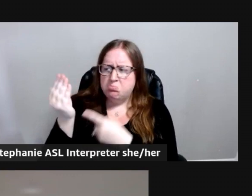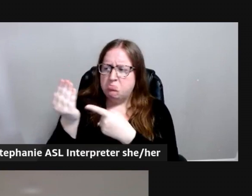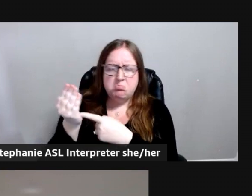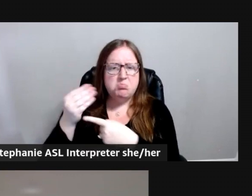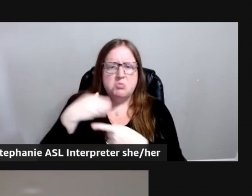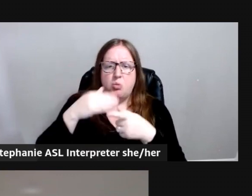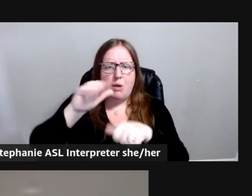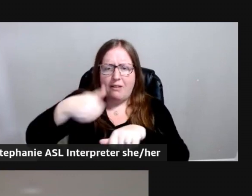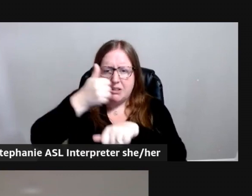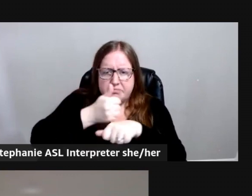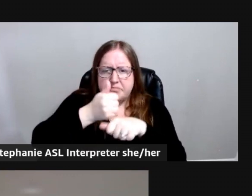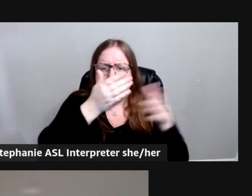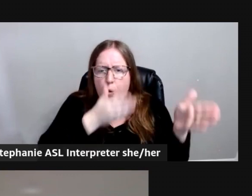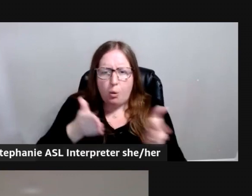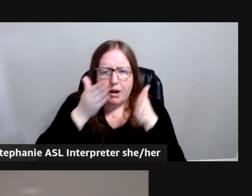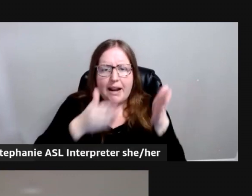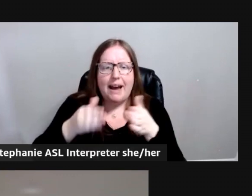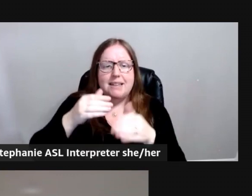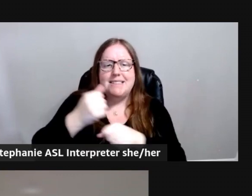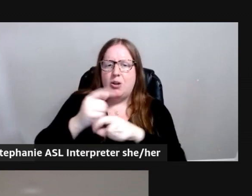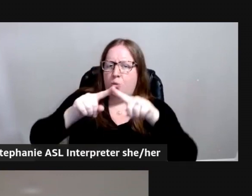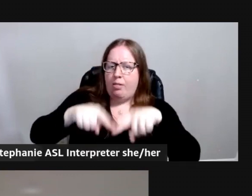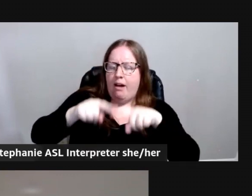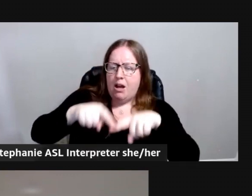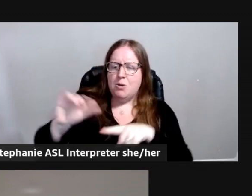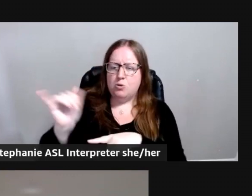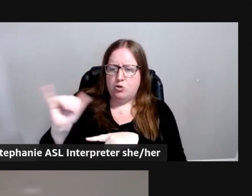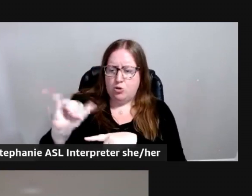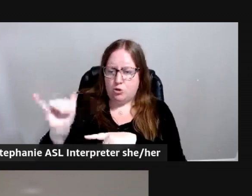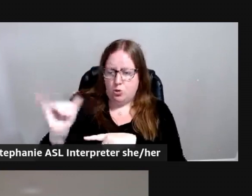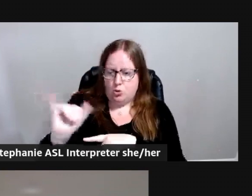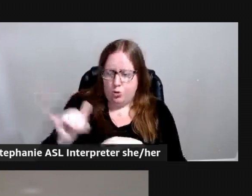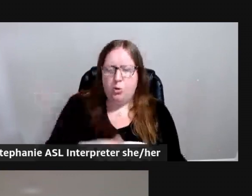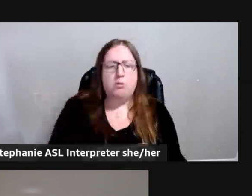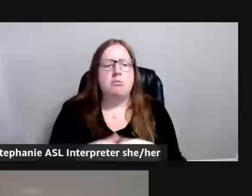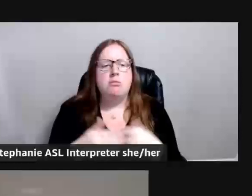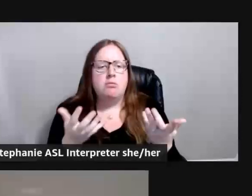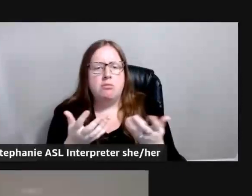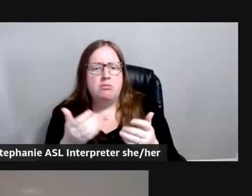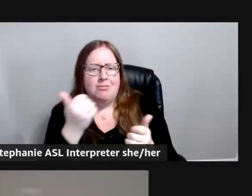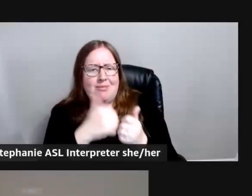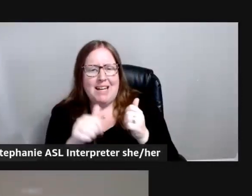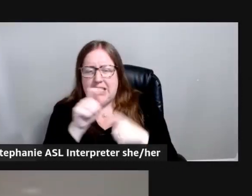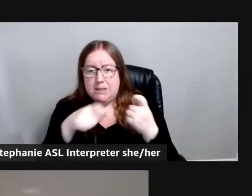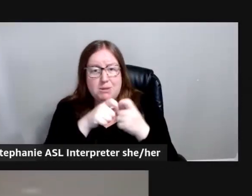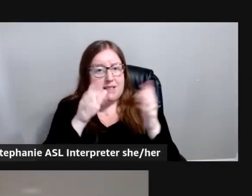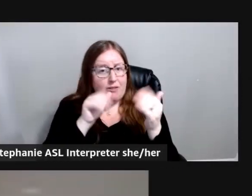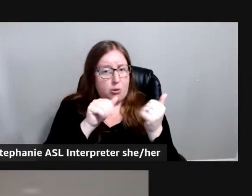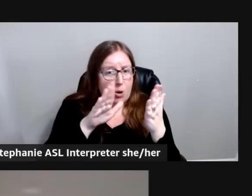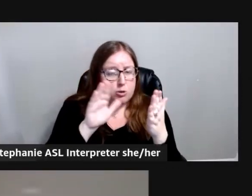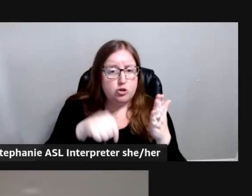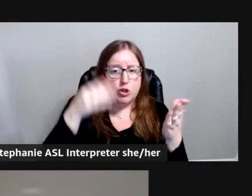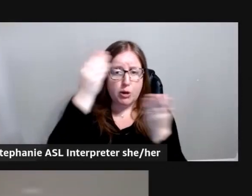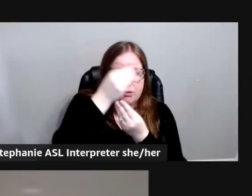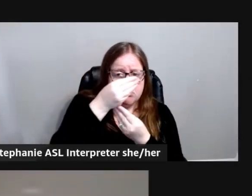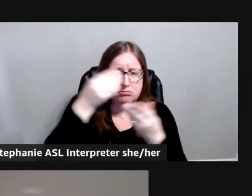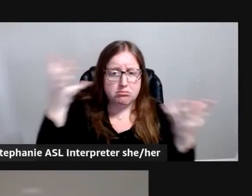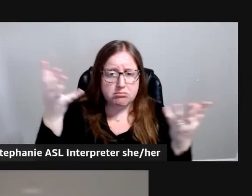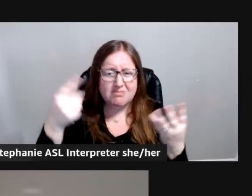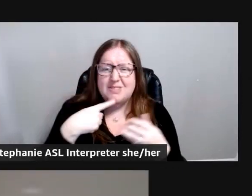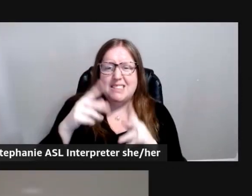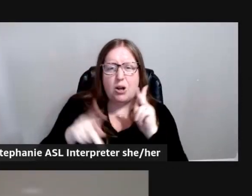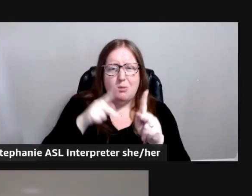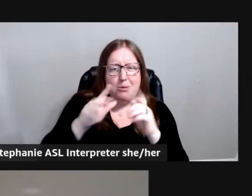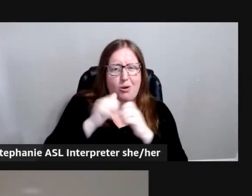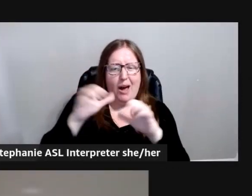organize it, and make sure that it's reliable? Do we have any particular ways that we can tell people about that, how we do